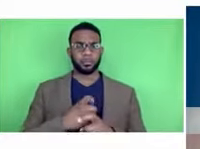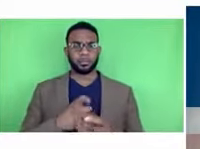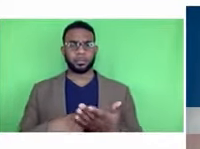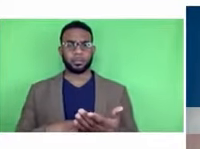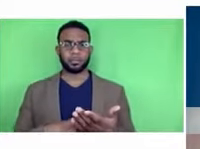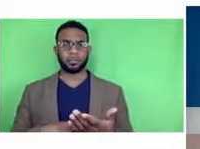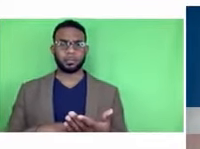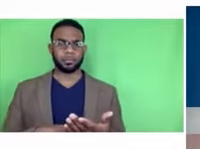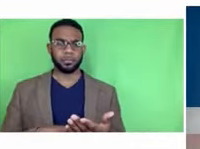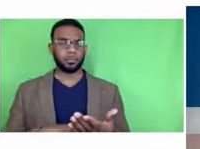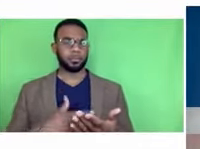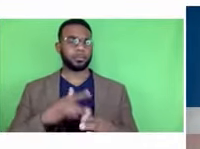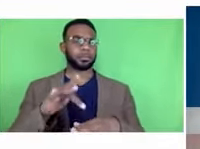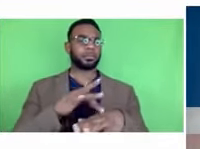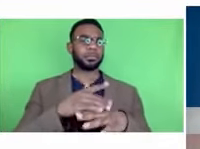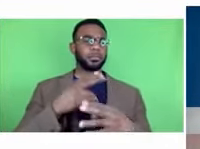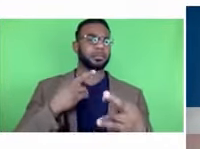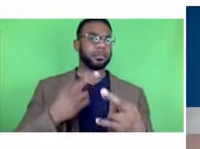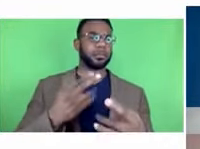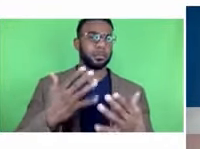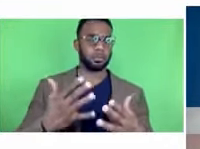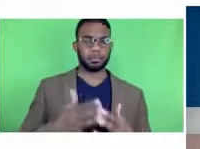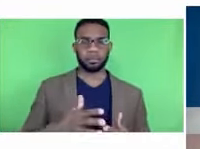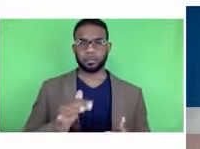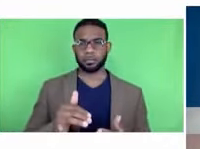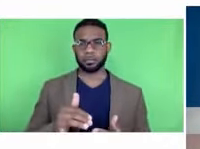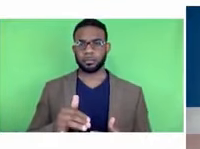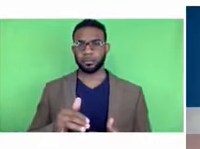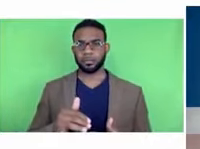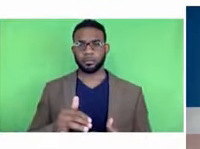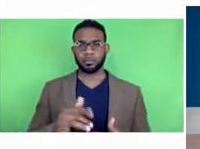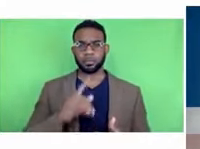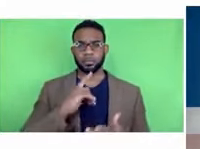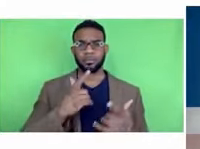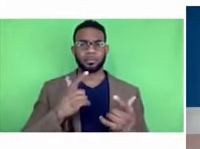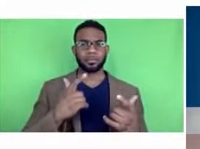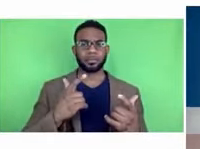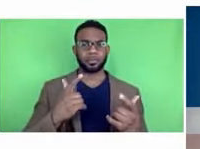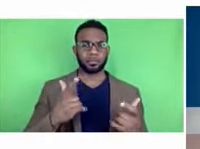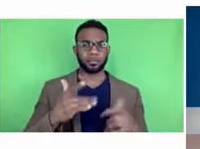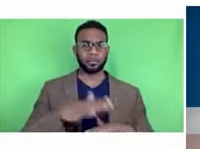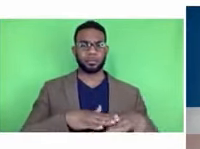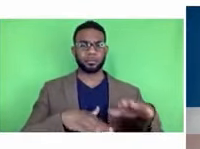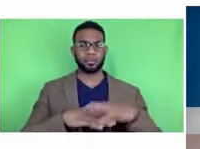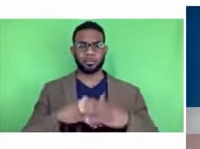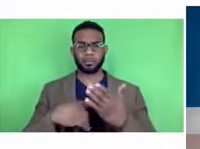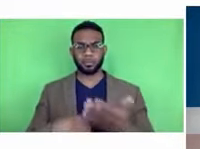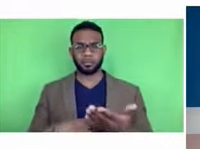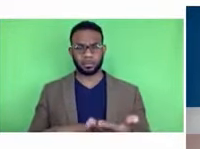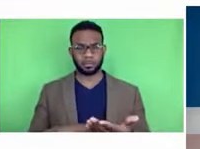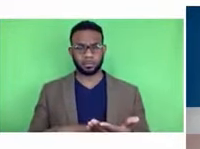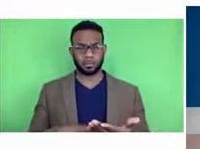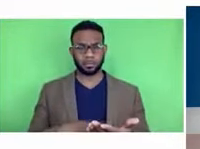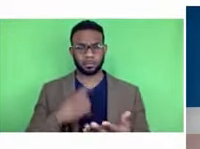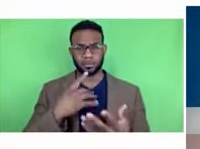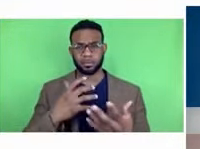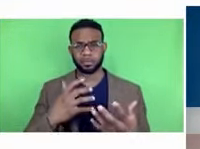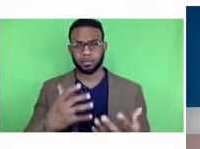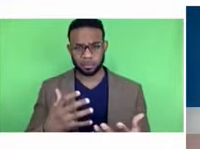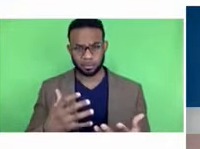all touched it very, very closely already, that it's a big layered conversation, and